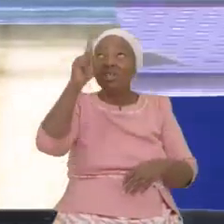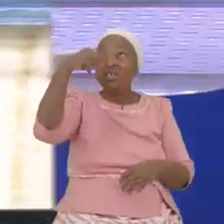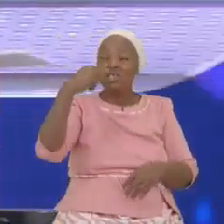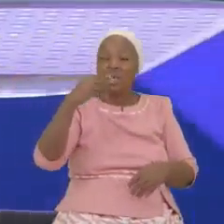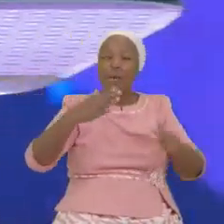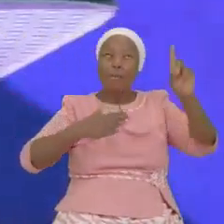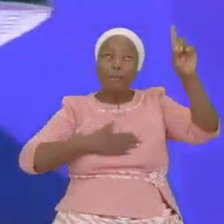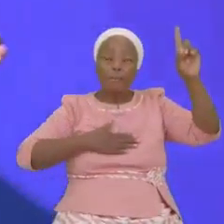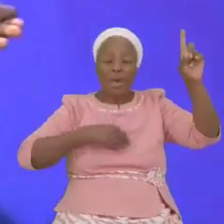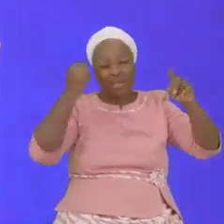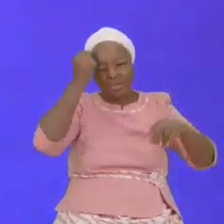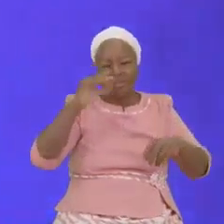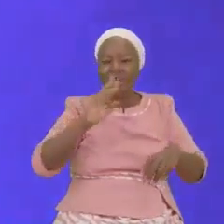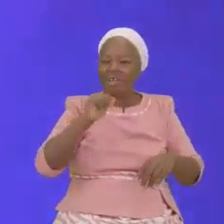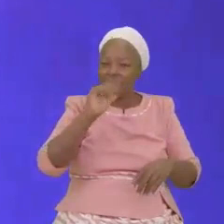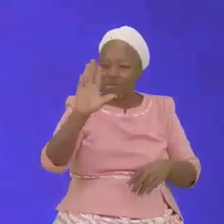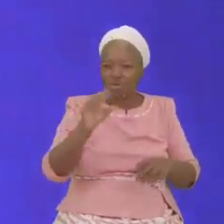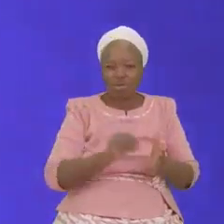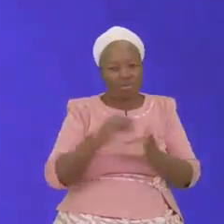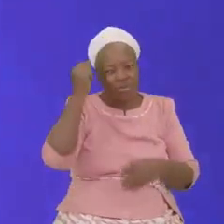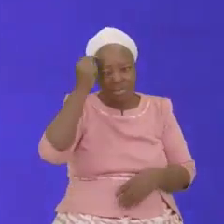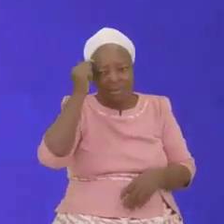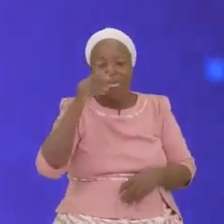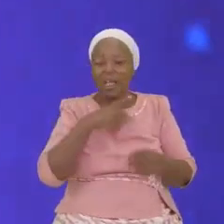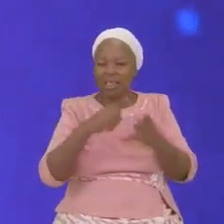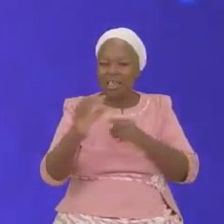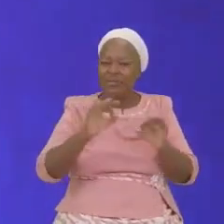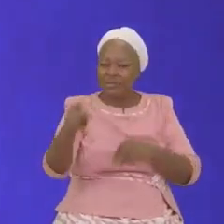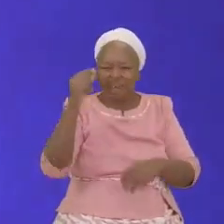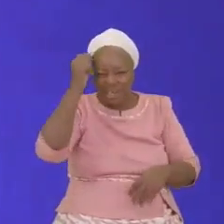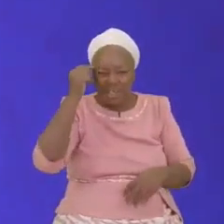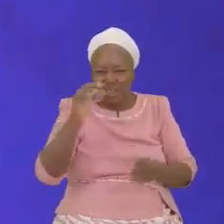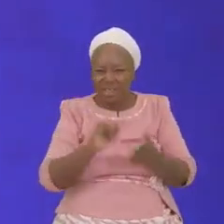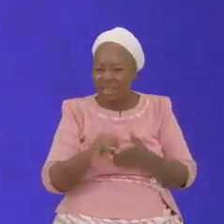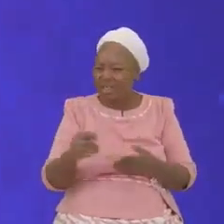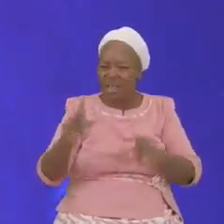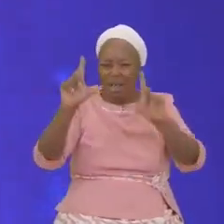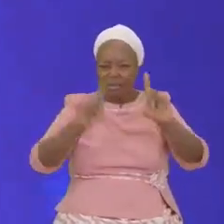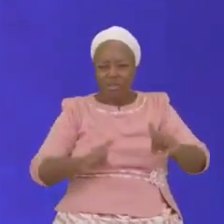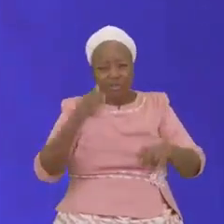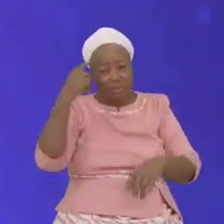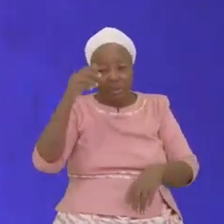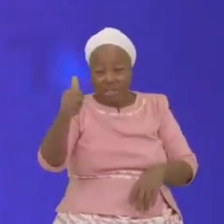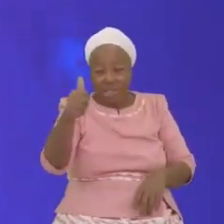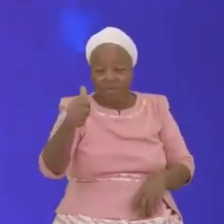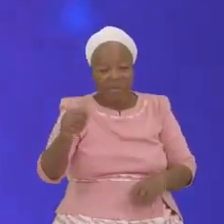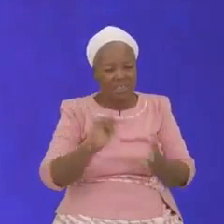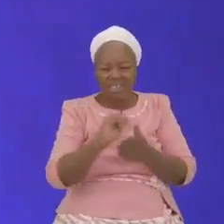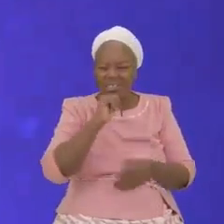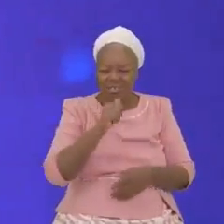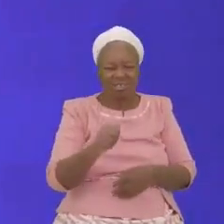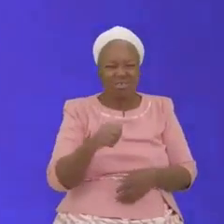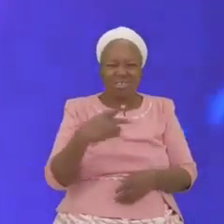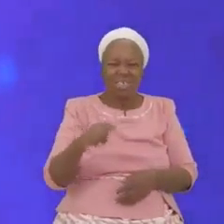thoughts are not your thoughts. If you're thinking limitation for yourself, that's not the thought of God. If